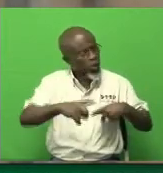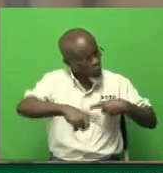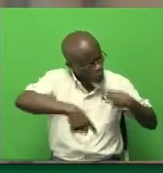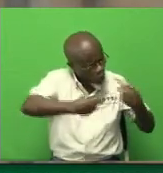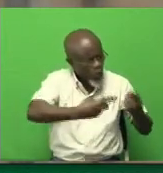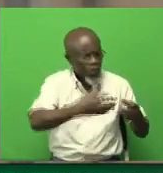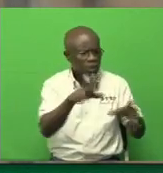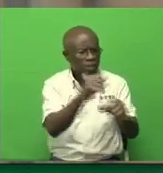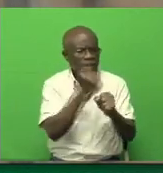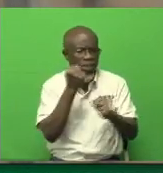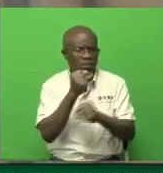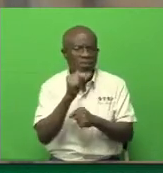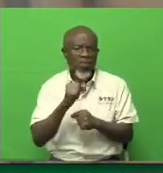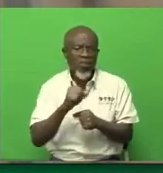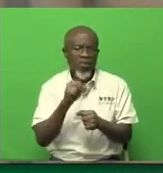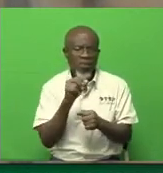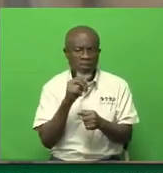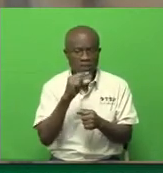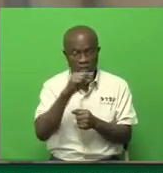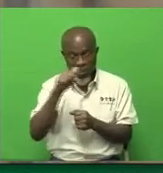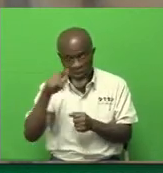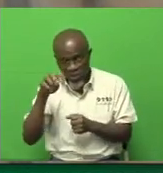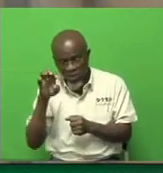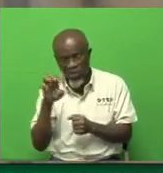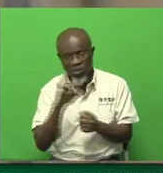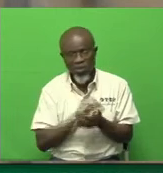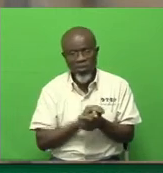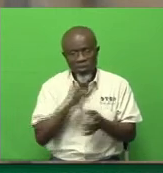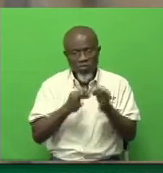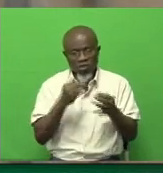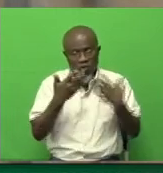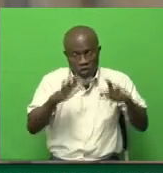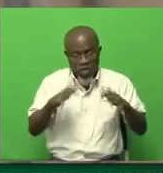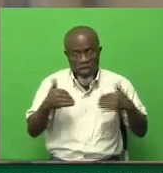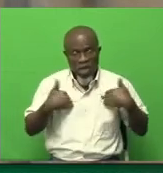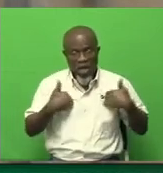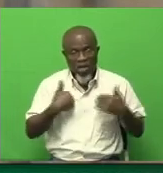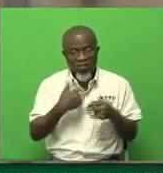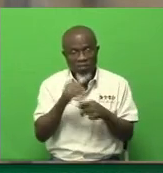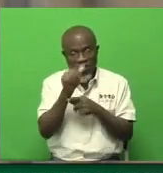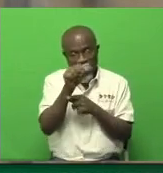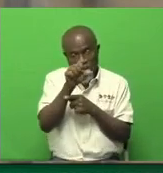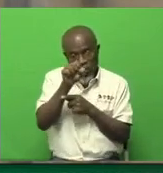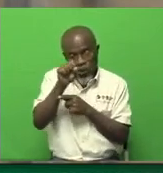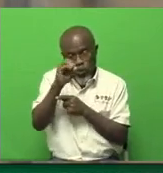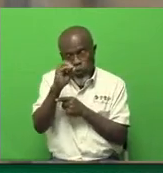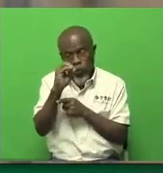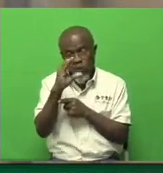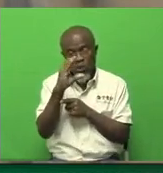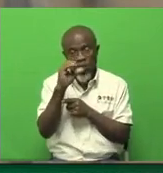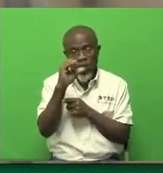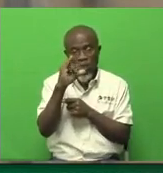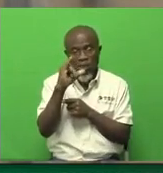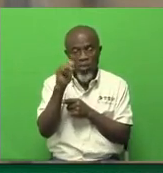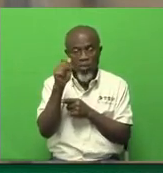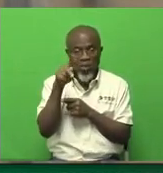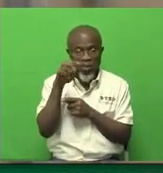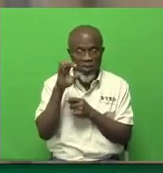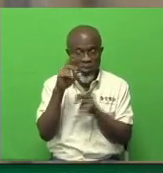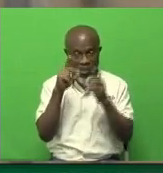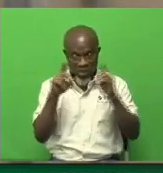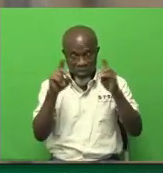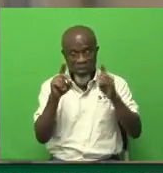have an associate degree or a diploma you have until 2024 to register for your